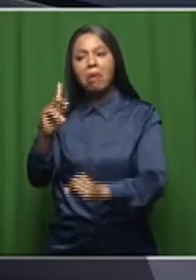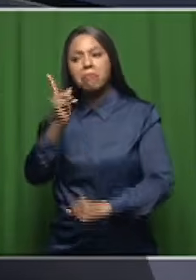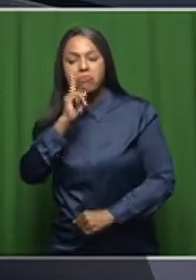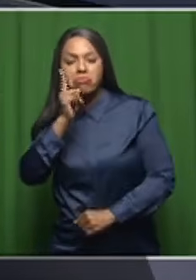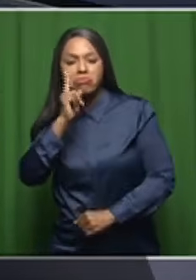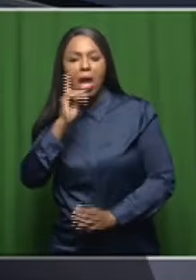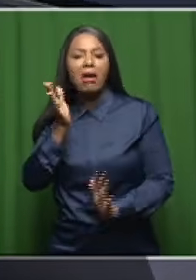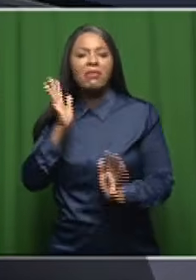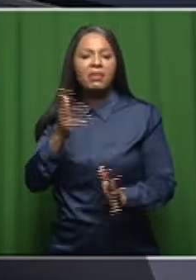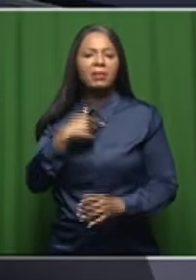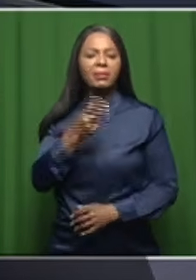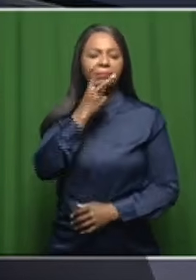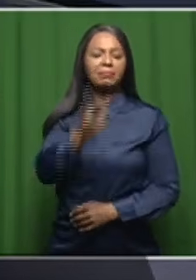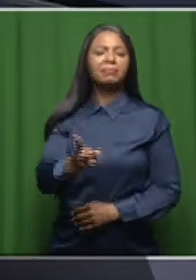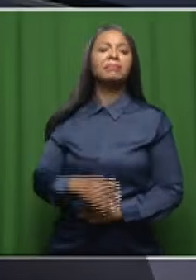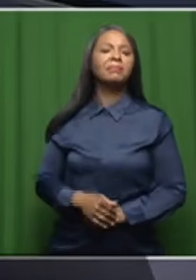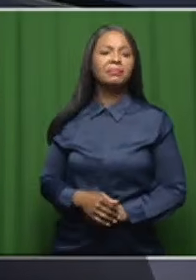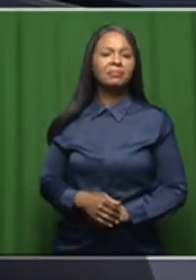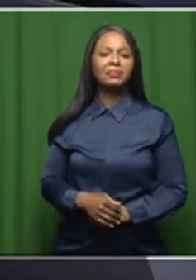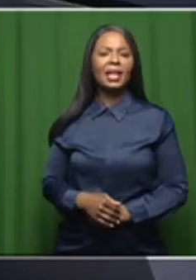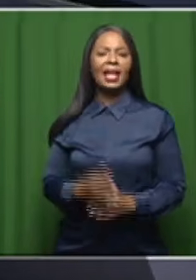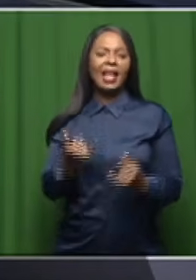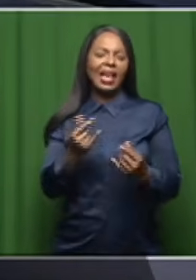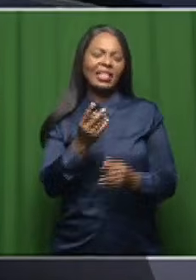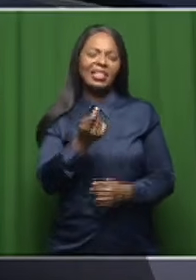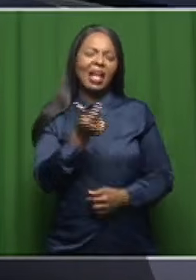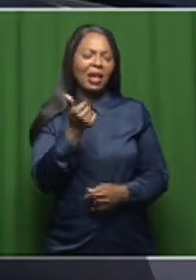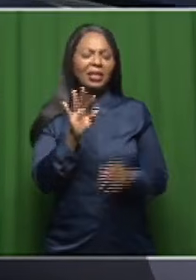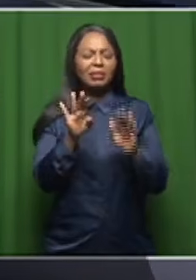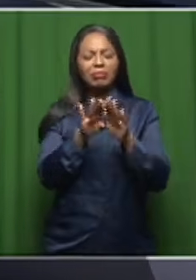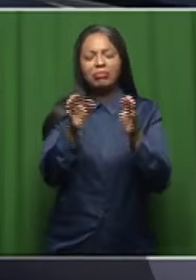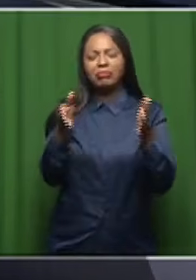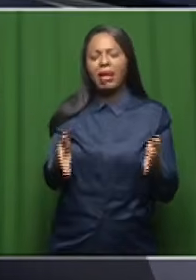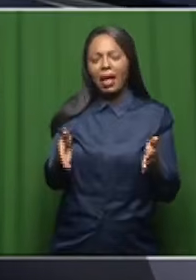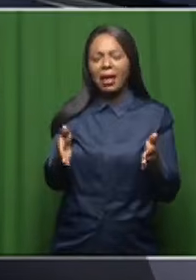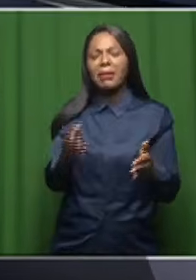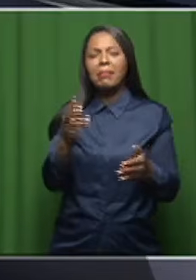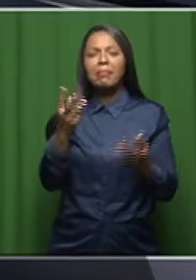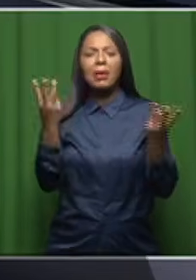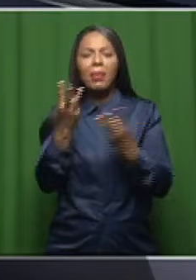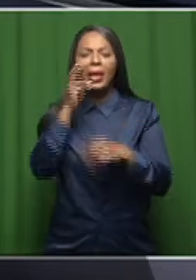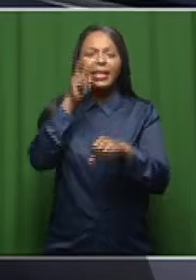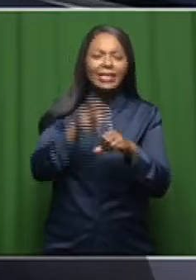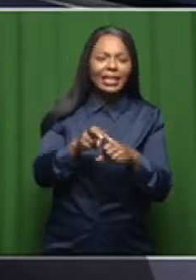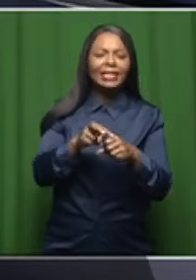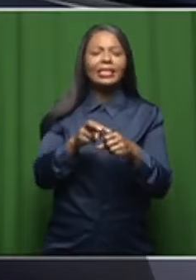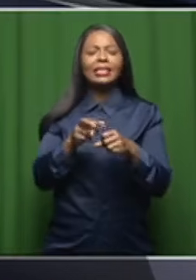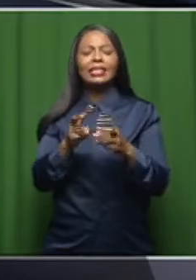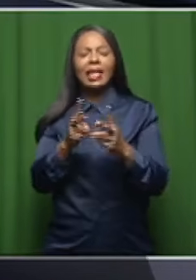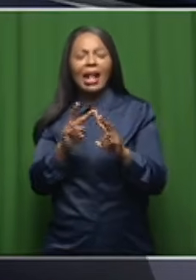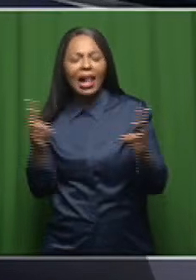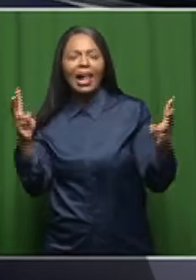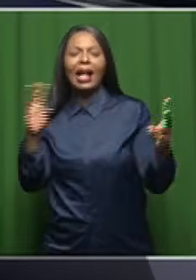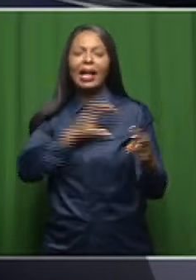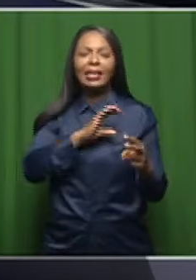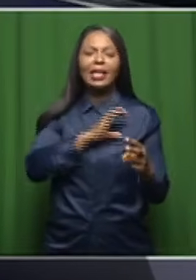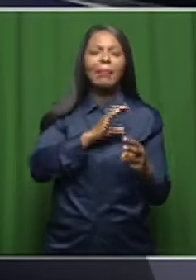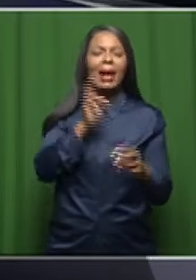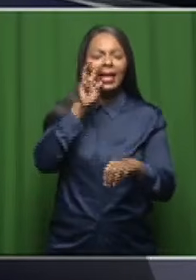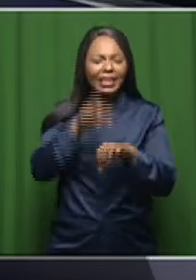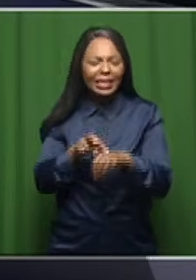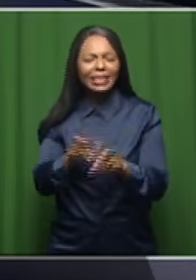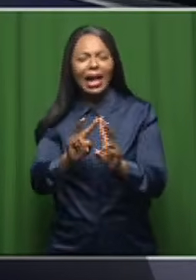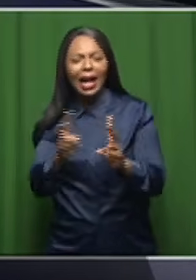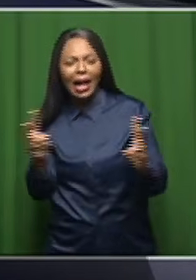a Maslow's hierarchy of needs table, where of course all the people needs, customer needs need to be considered. Talk to us about that.